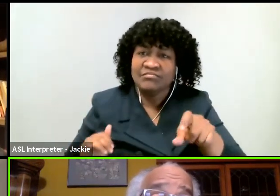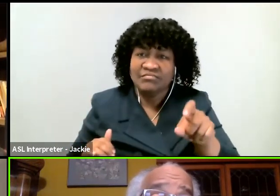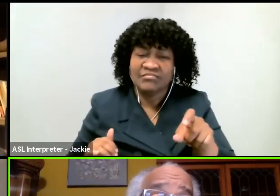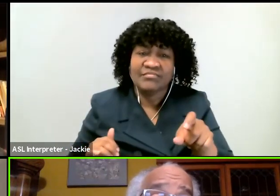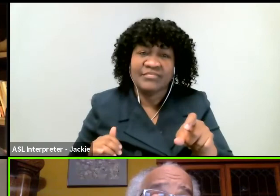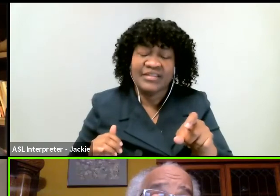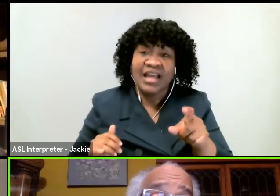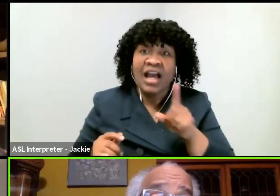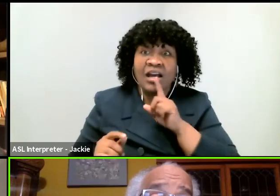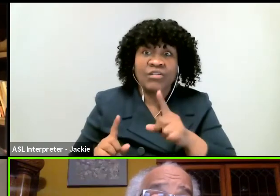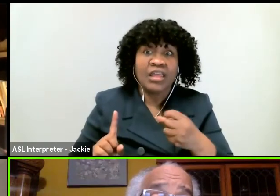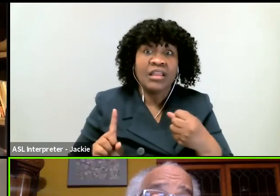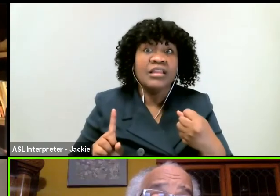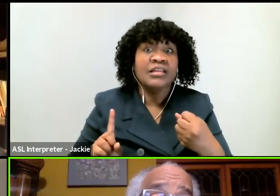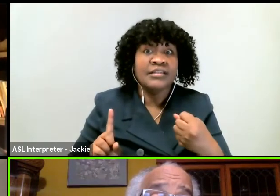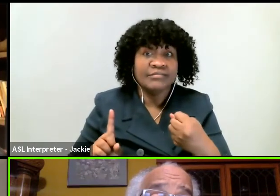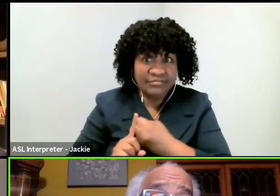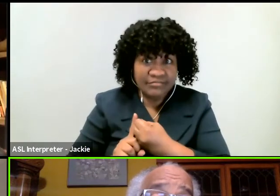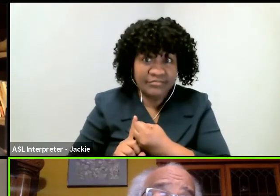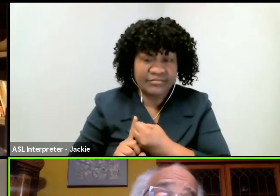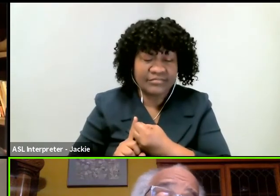I was struck by